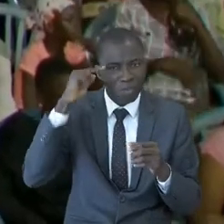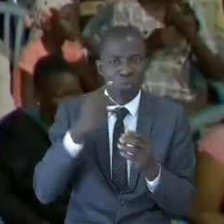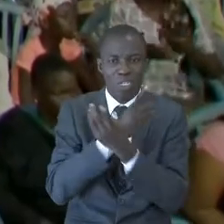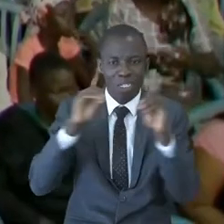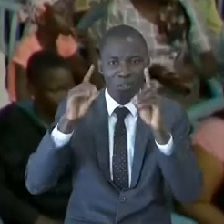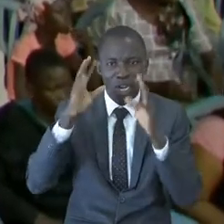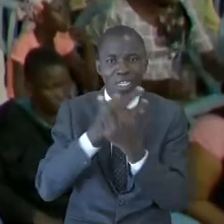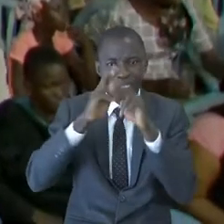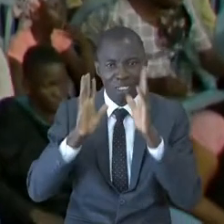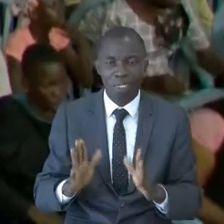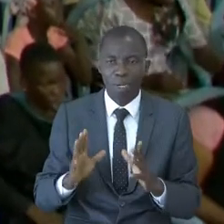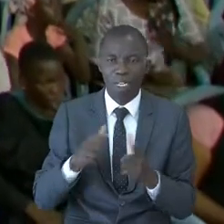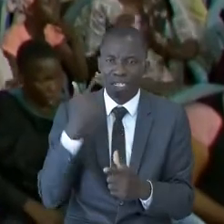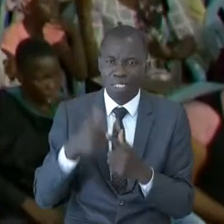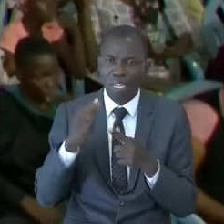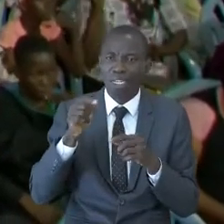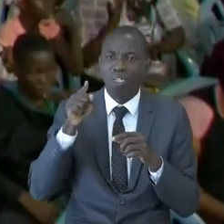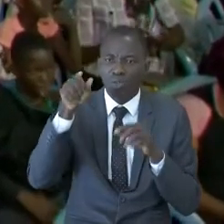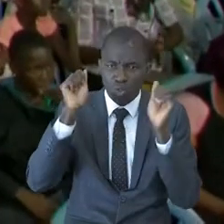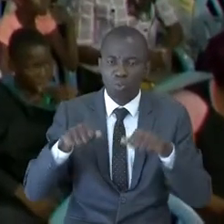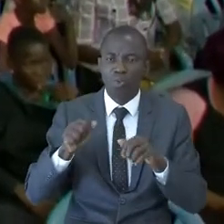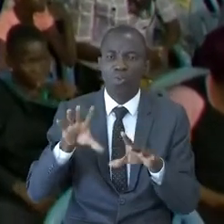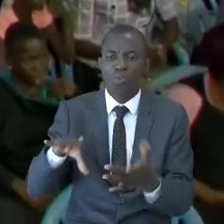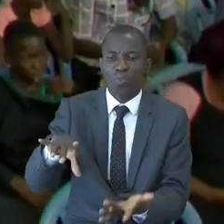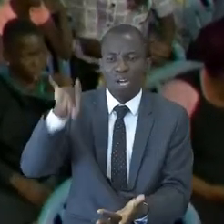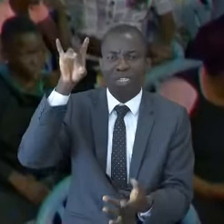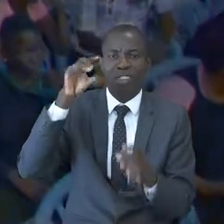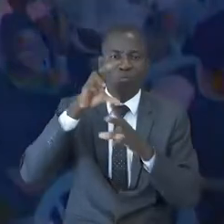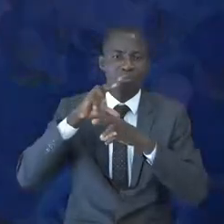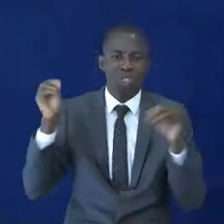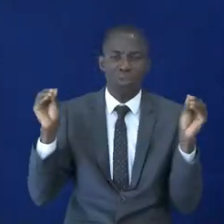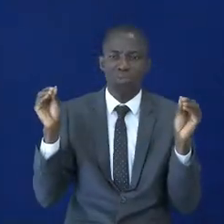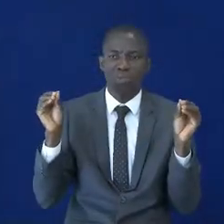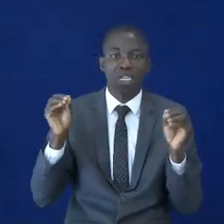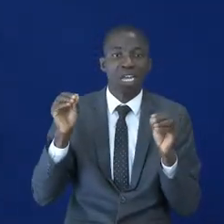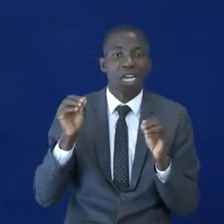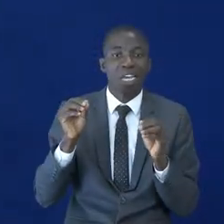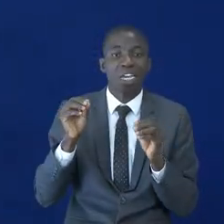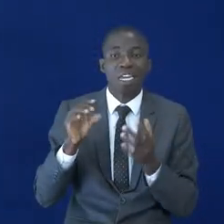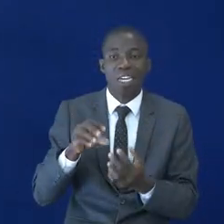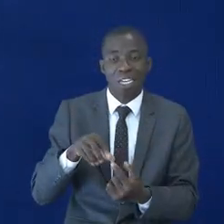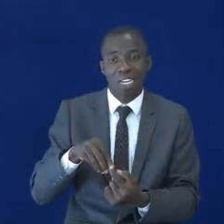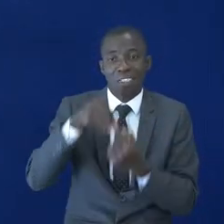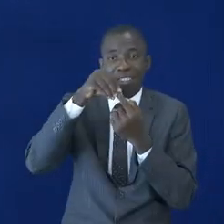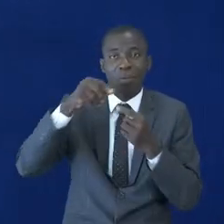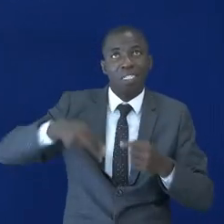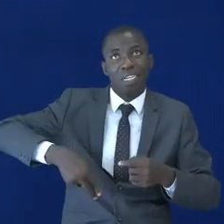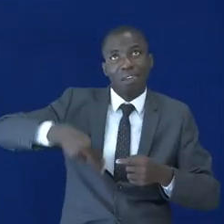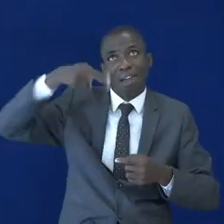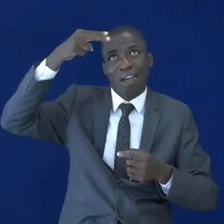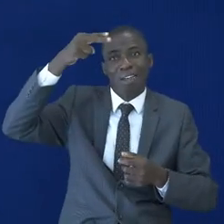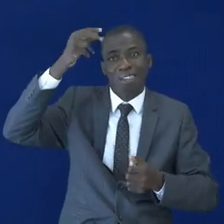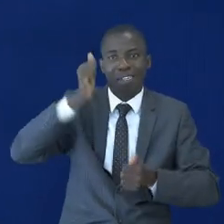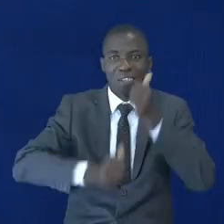redeemer, and you could find none except the highest,